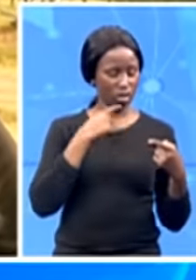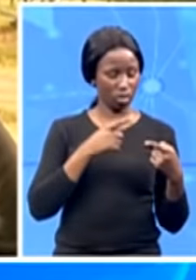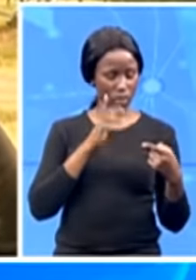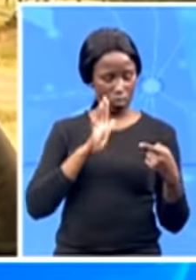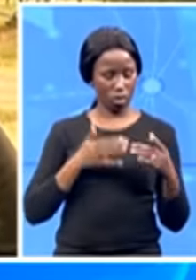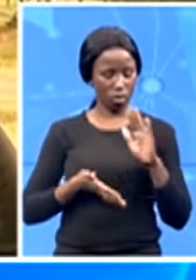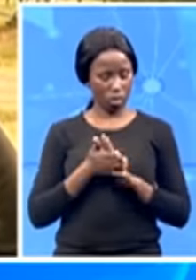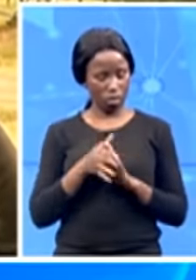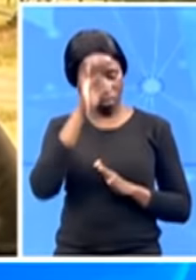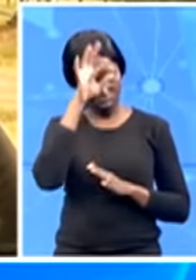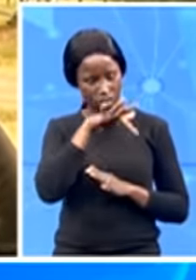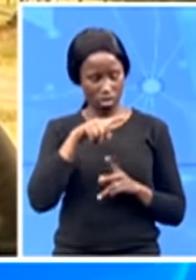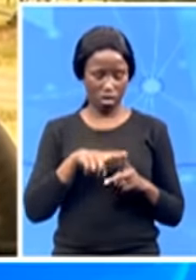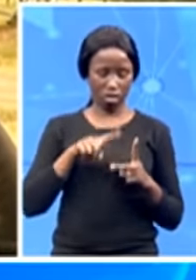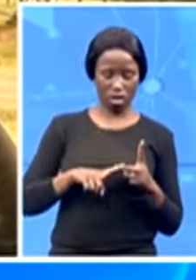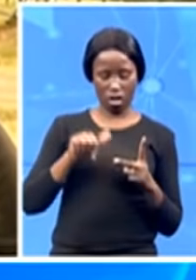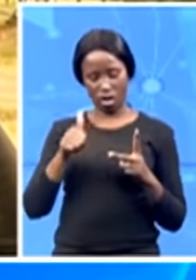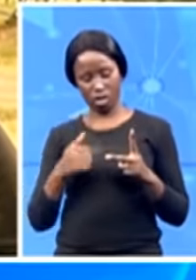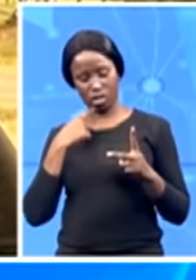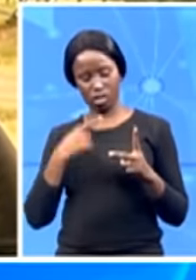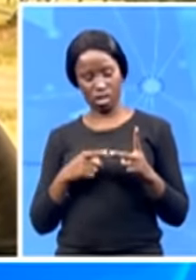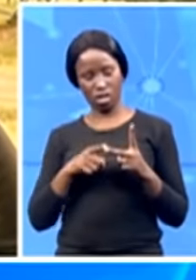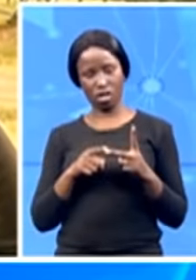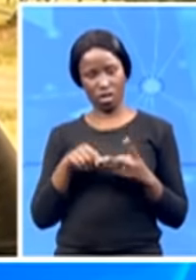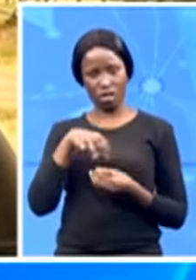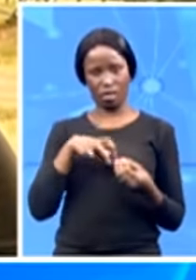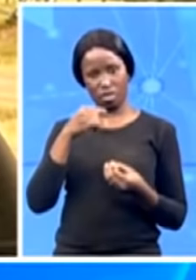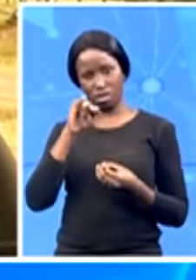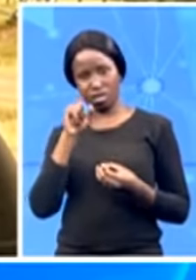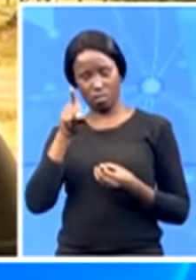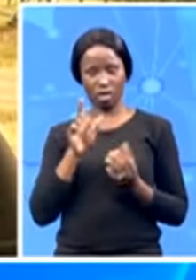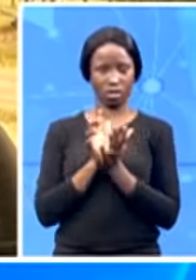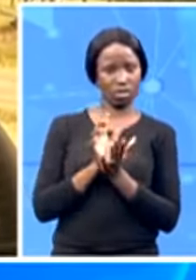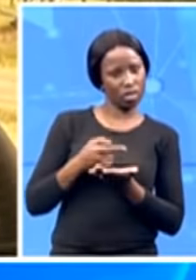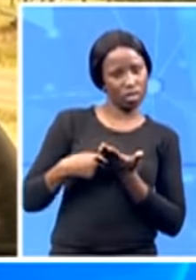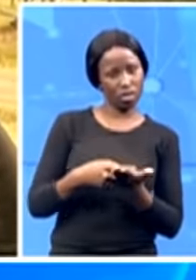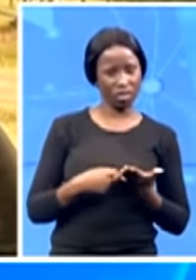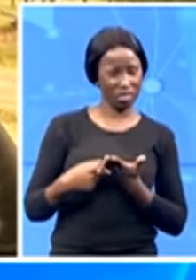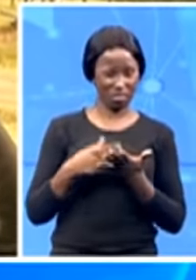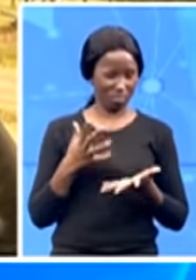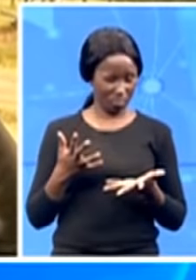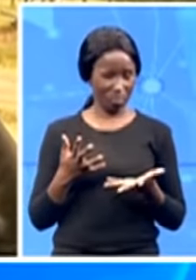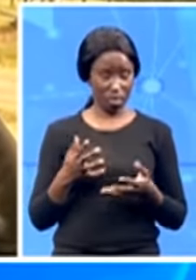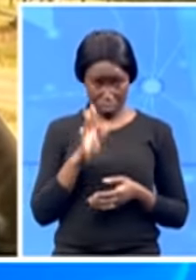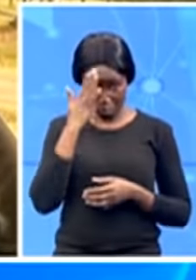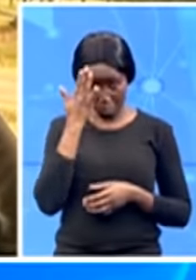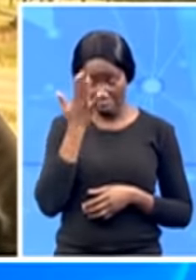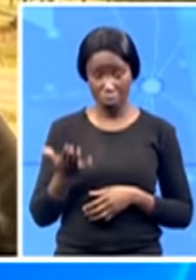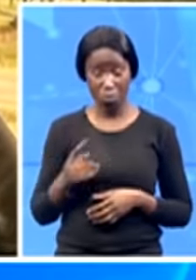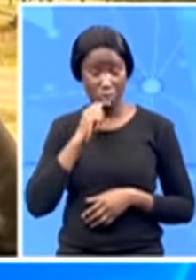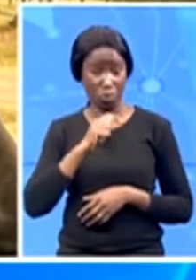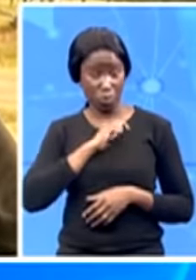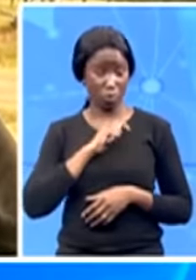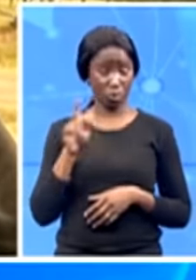a family still to meet to study this. And do we know are we any the wiser in terms of this family meeting,